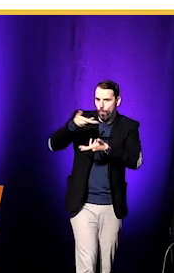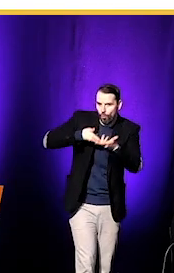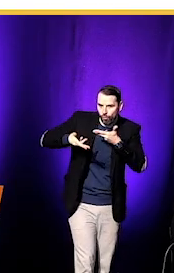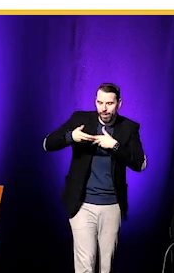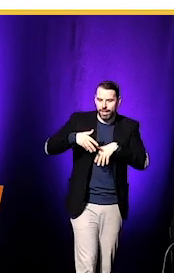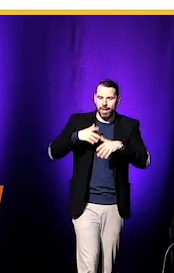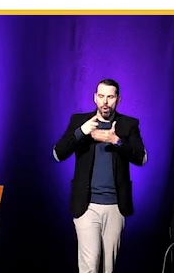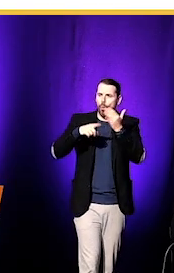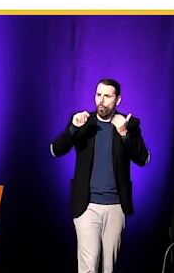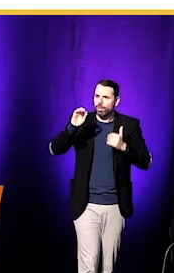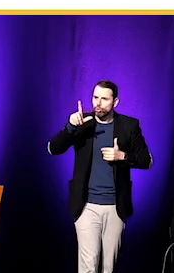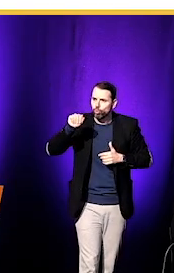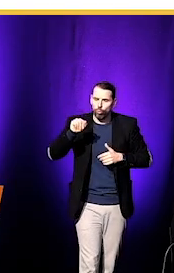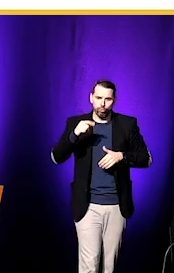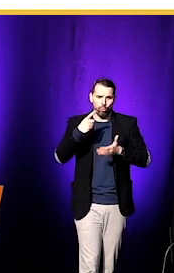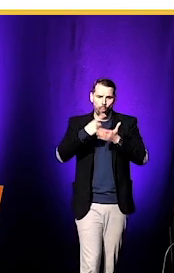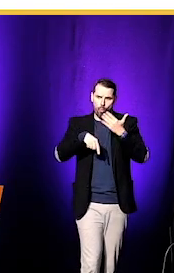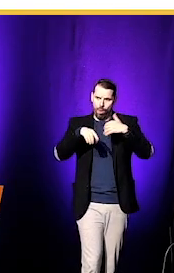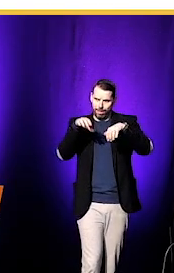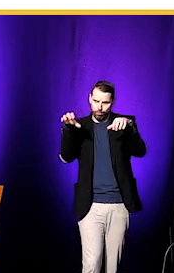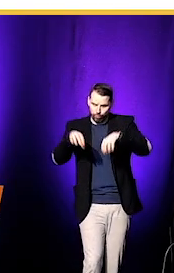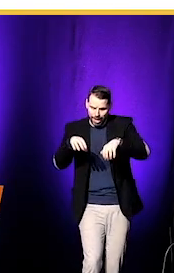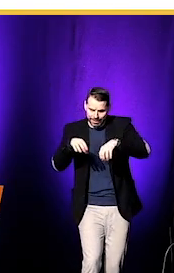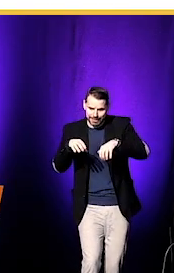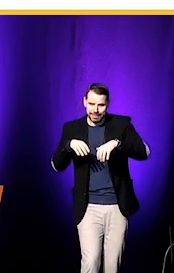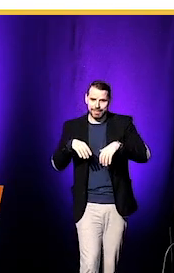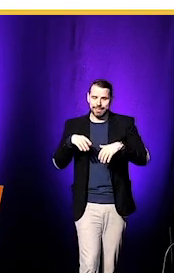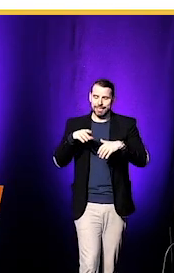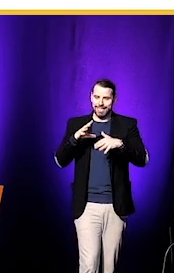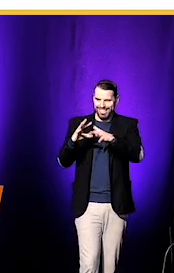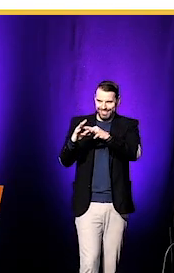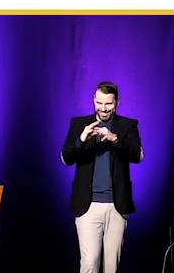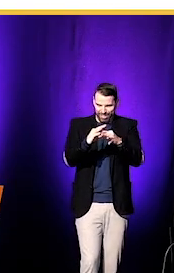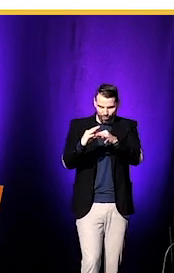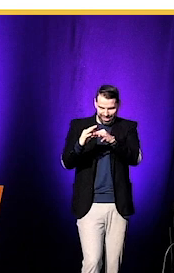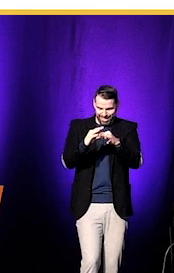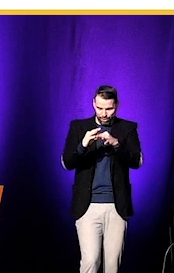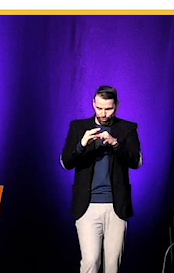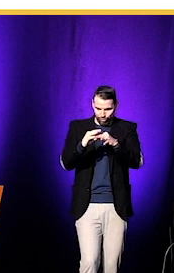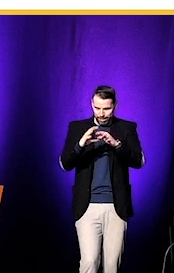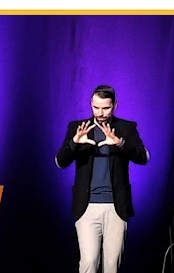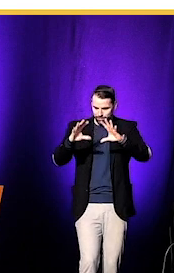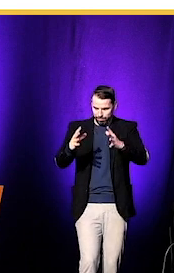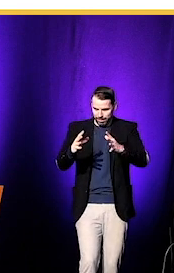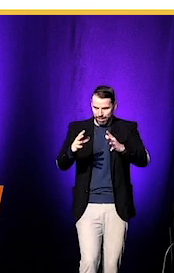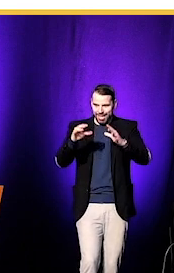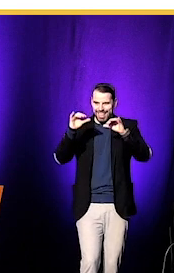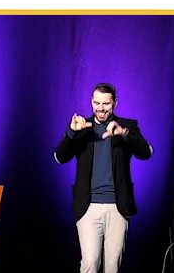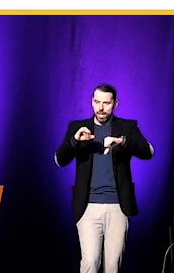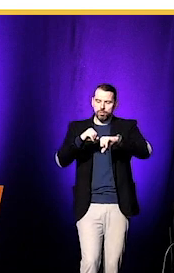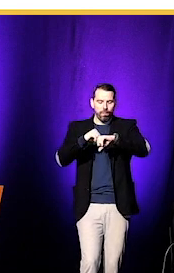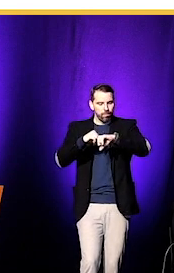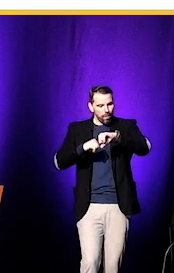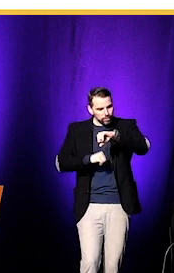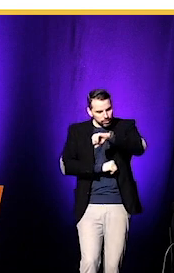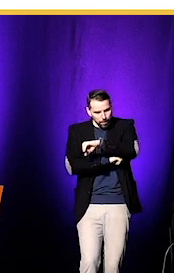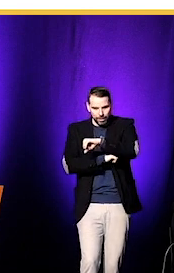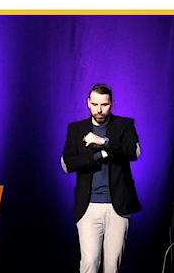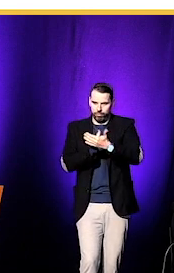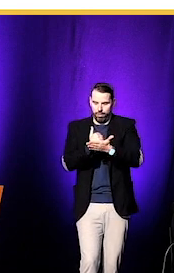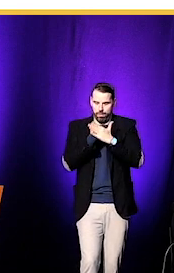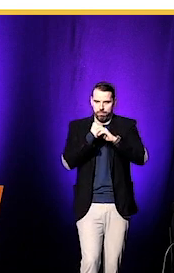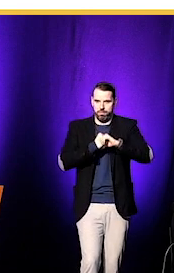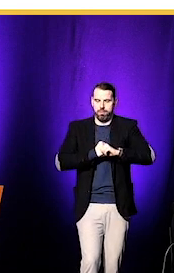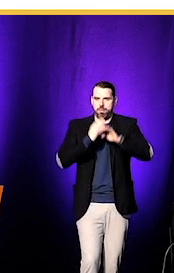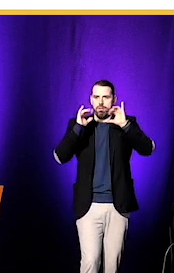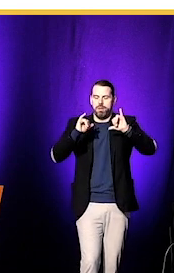the practices in which they engage, and the relationships and ethics within are fundamental to a kind of mutual